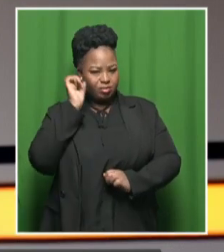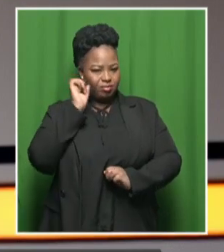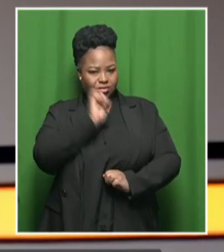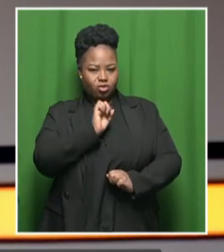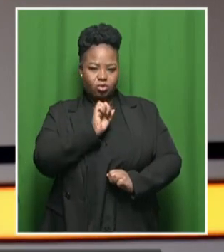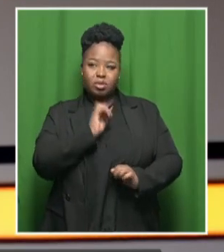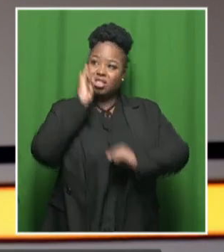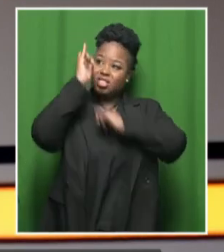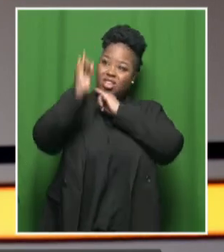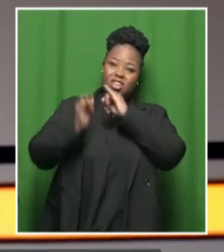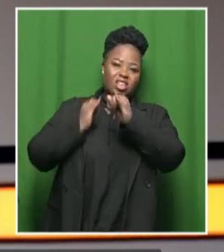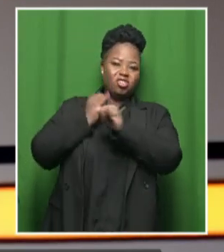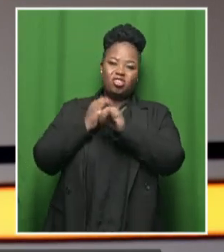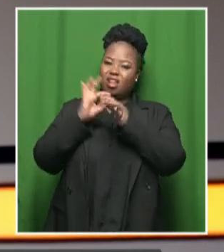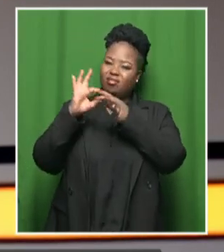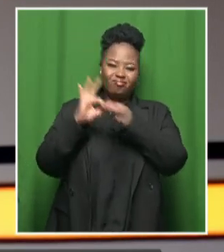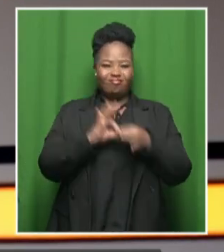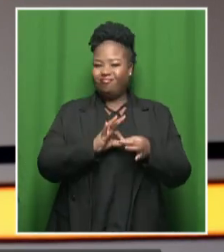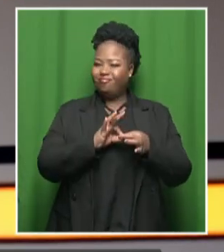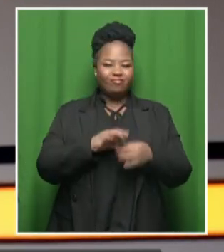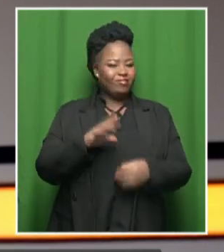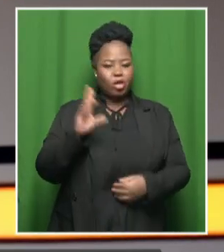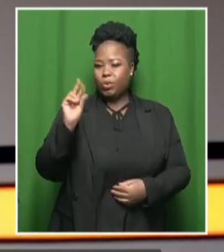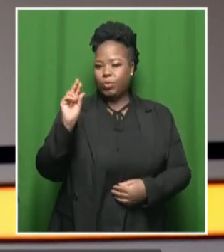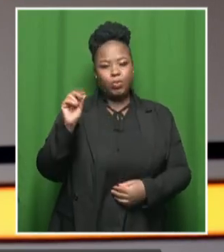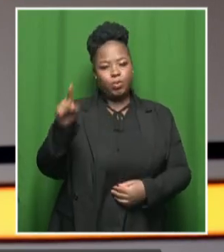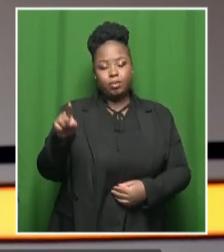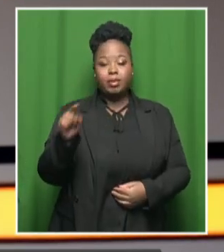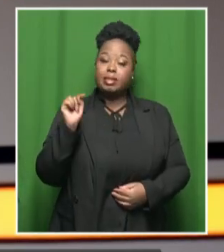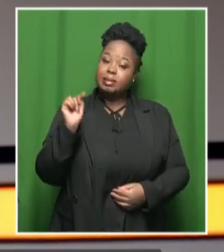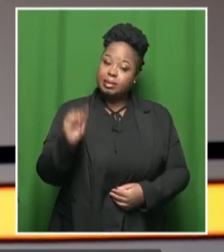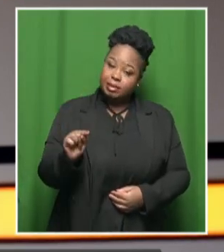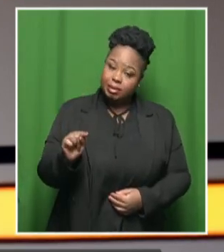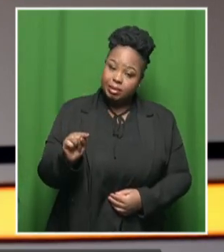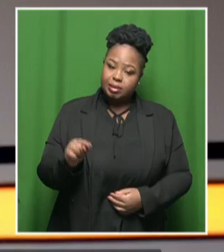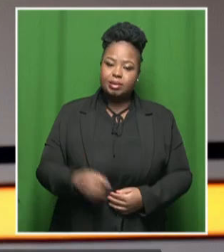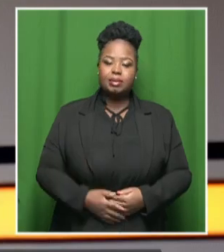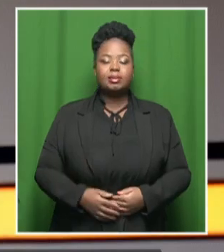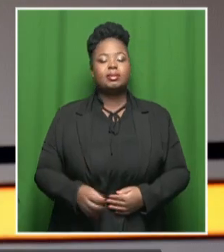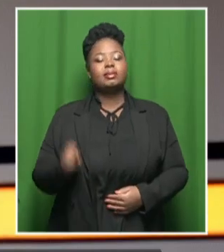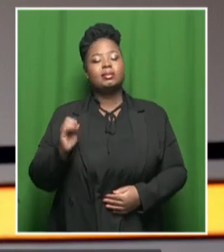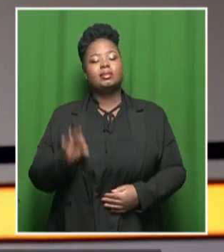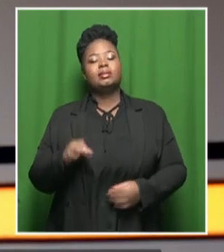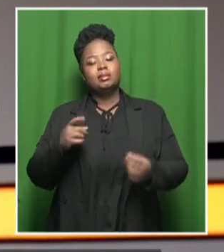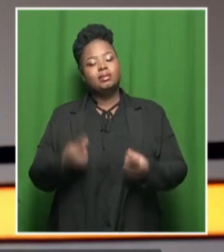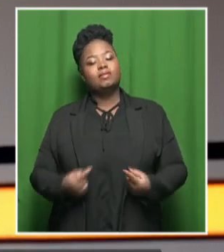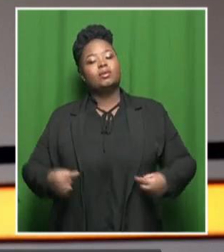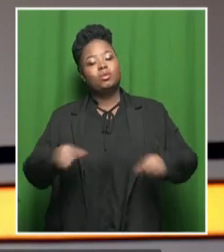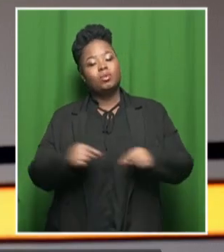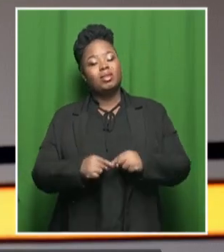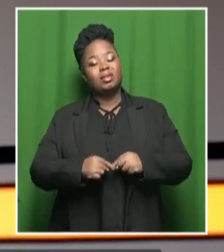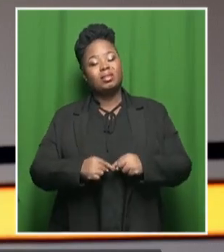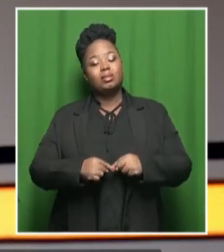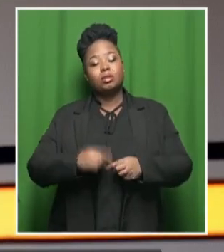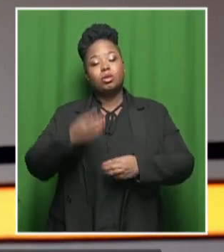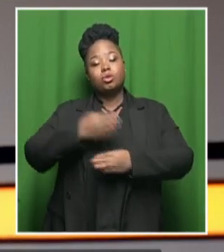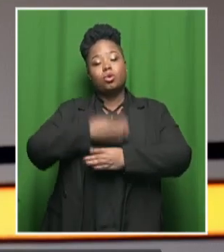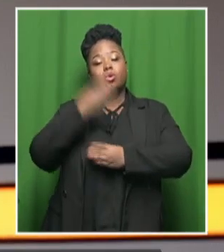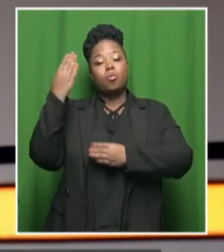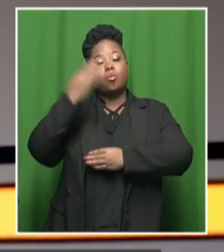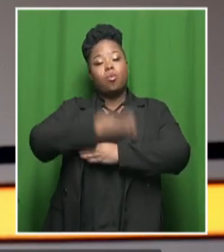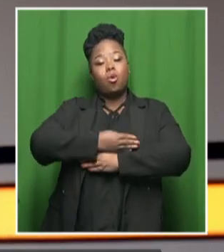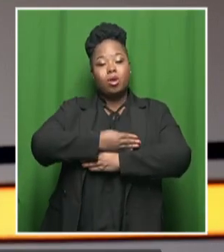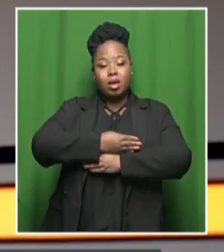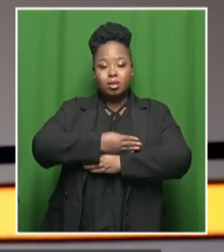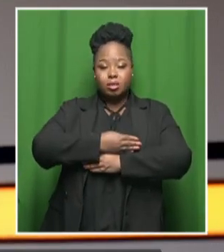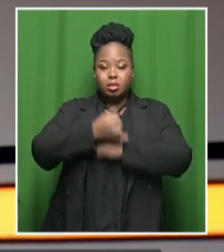of international corporations. This, so long as we keep those colonial borders, so long as we